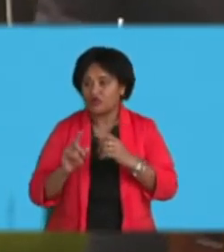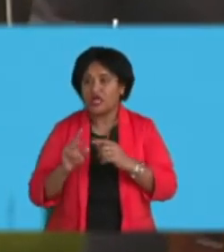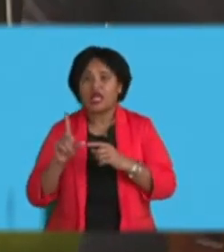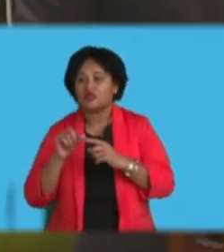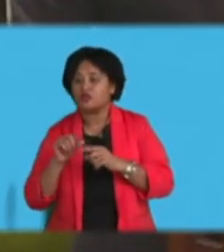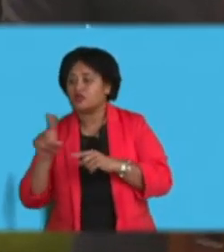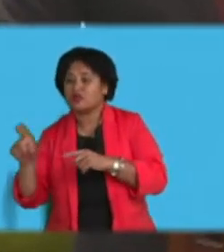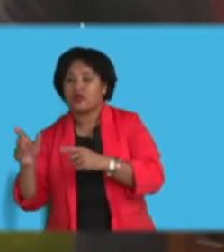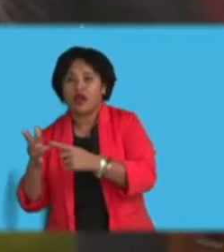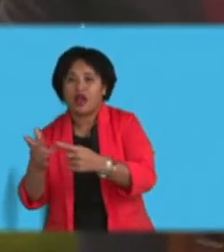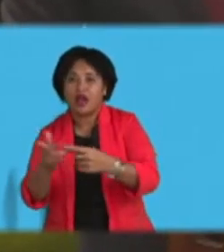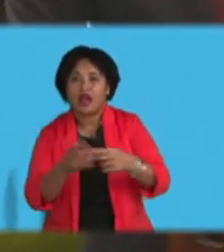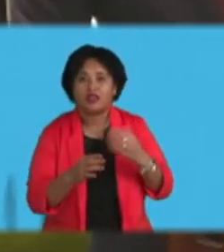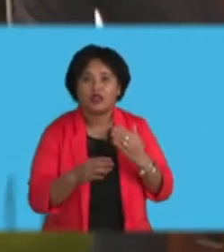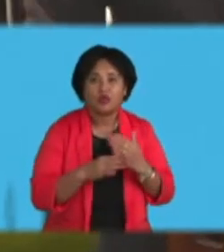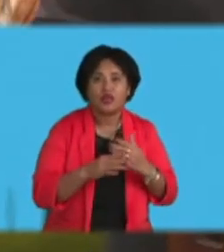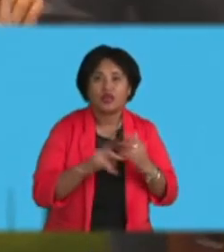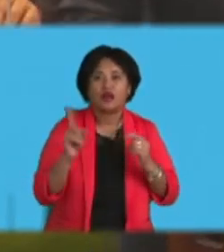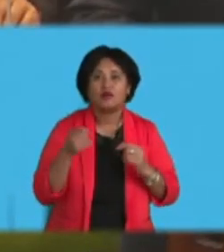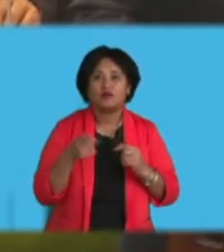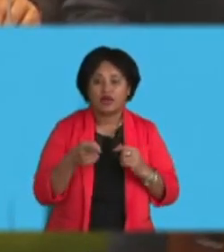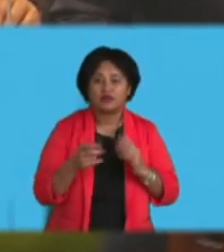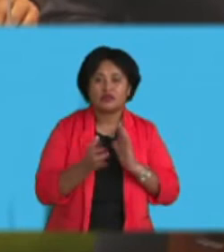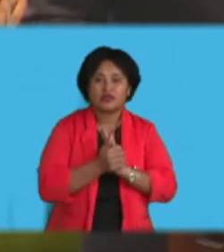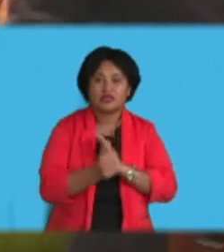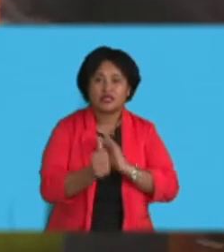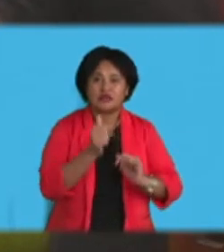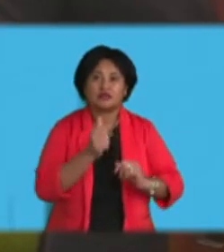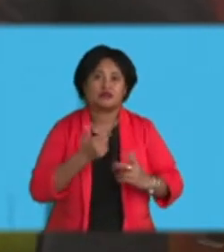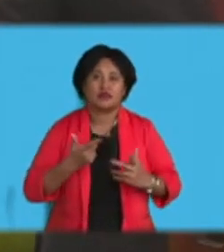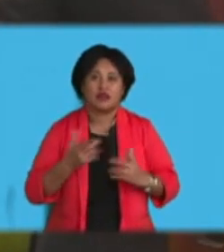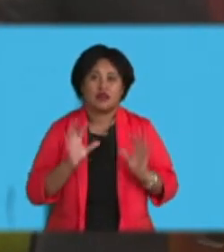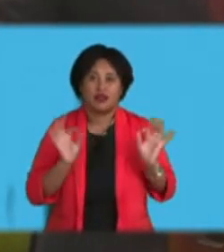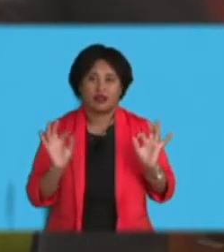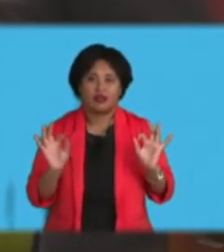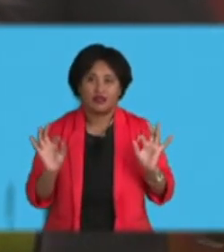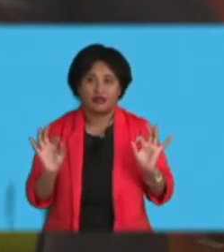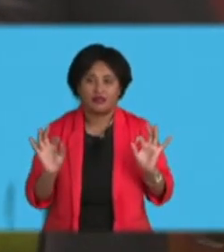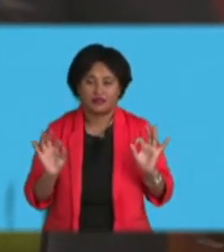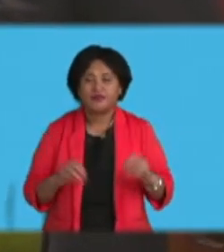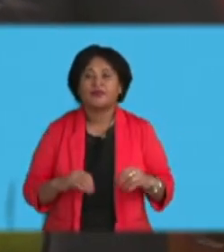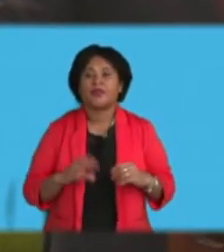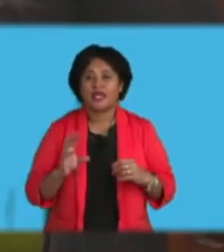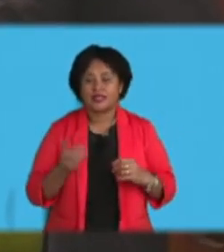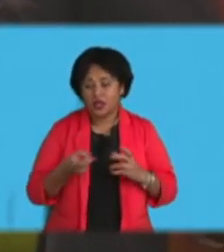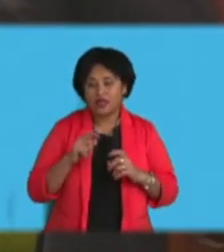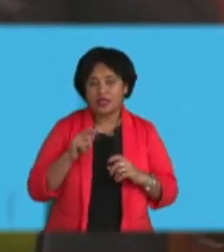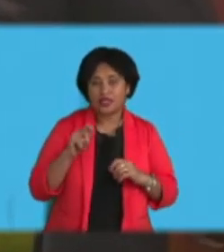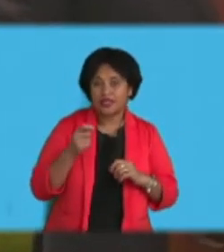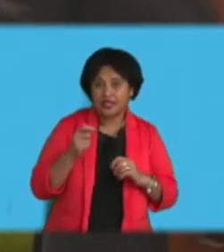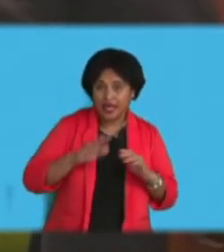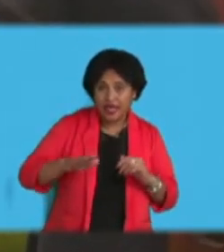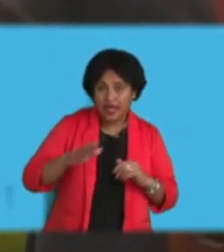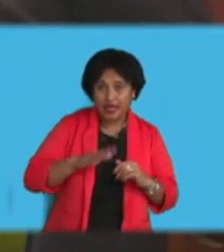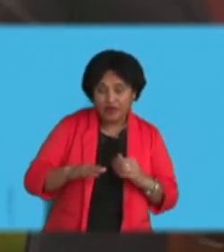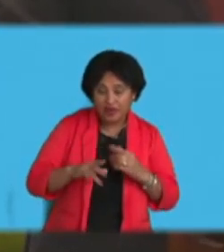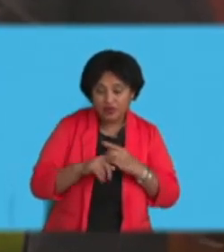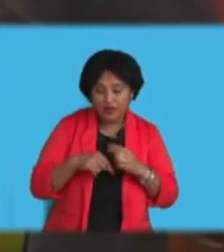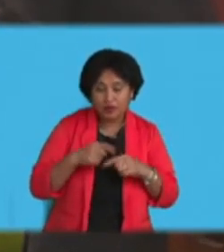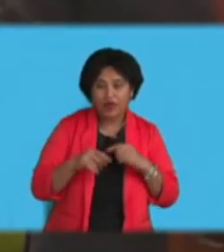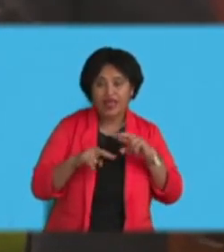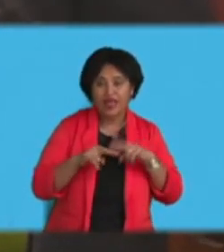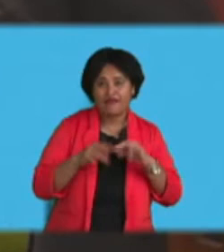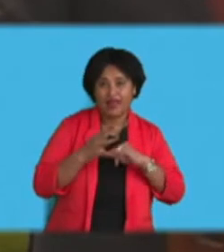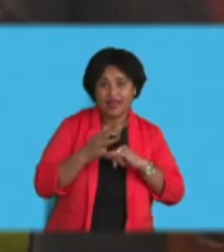and indeed the right level of management skill sets, Madam Speaker. Madam Speaker, the key area highlighted by the 2018